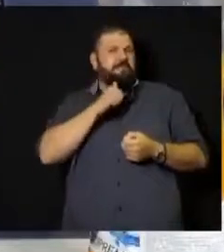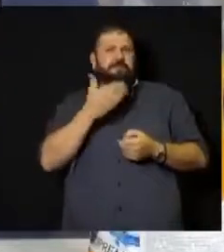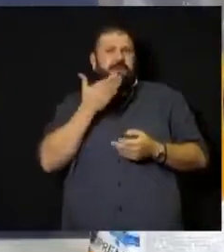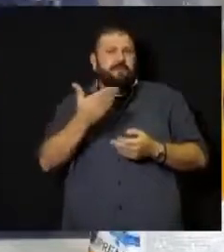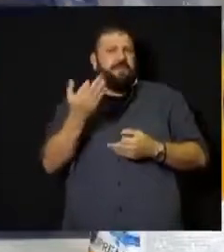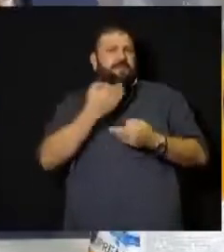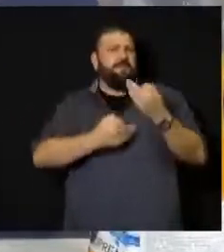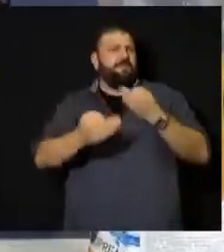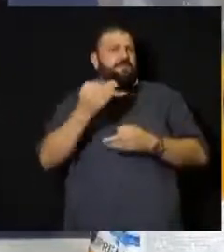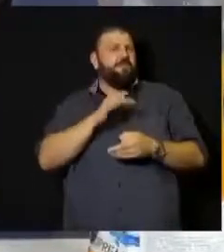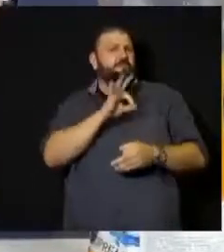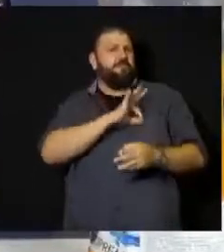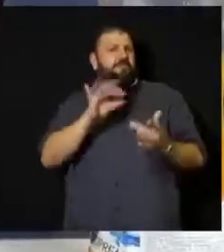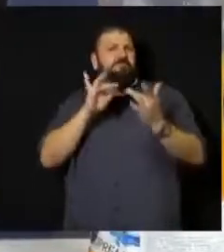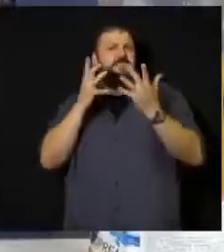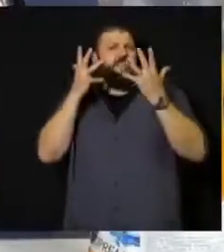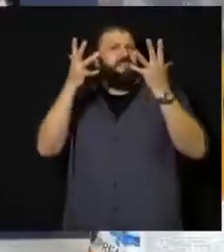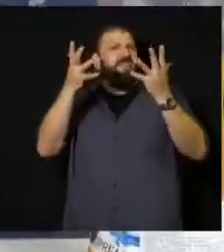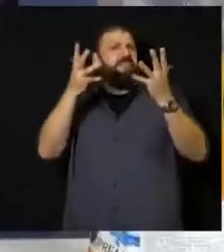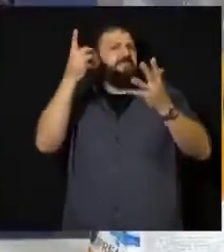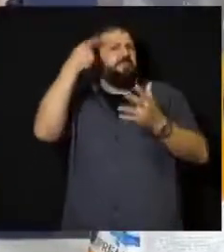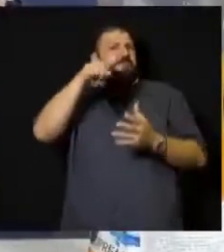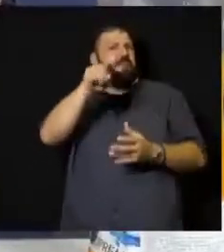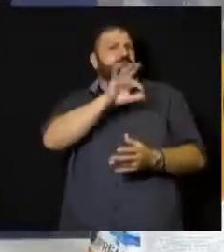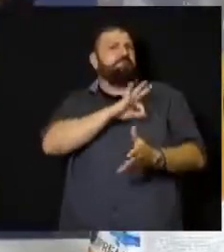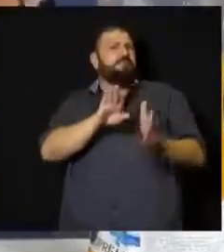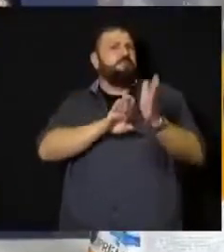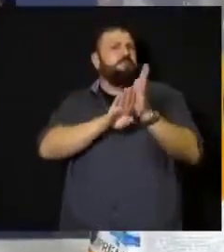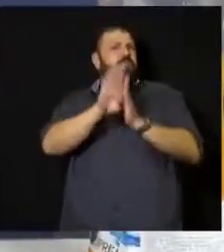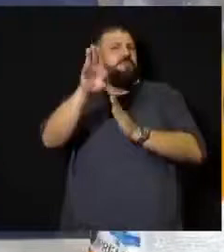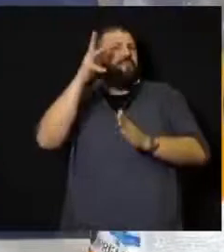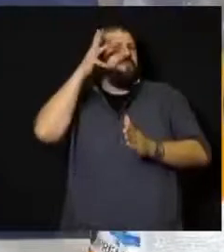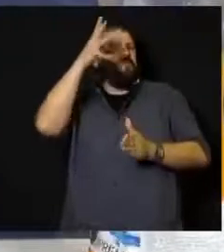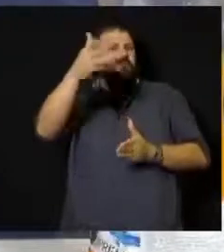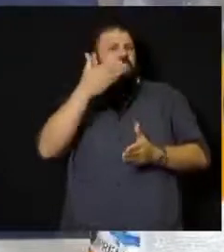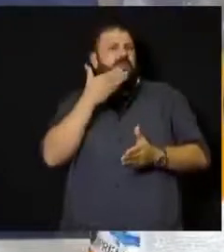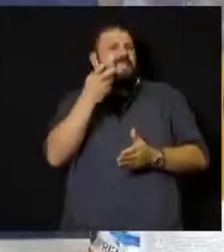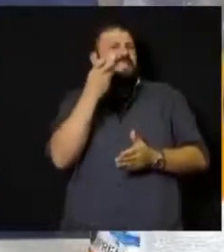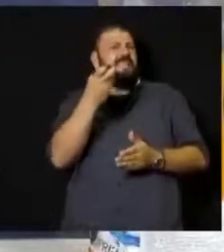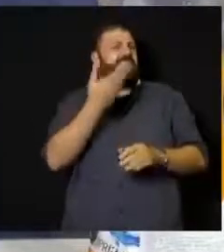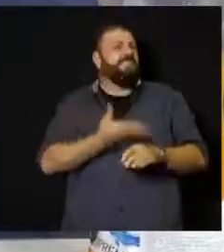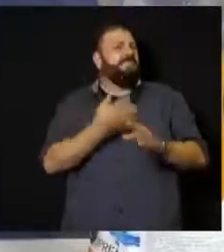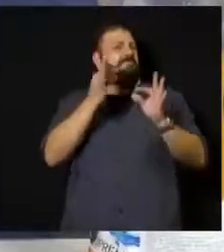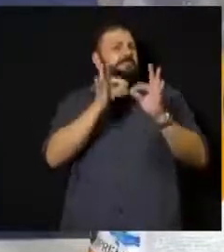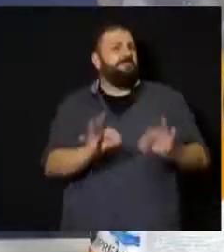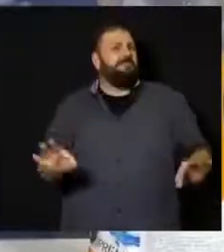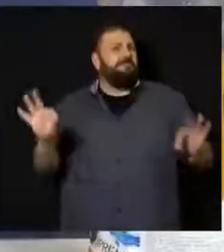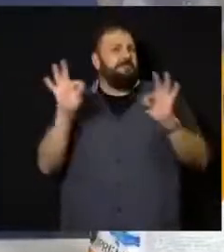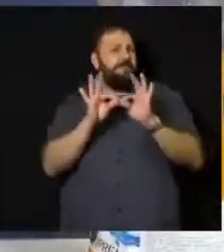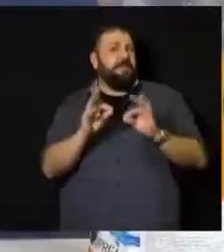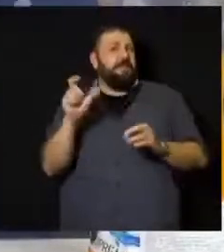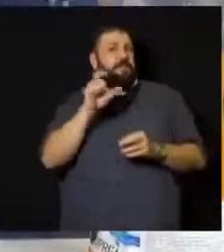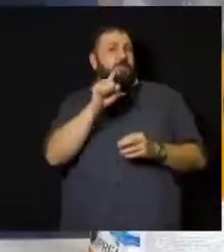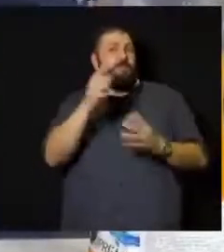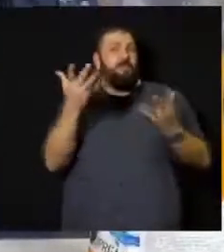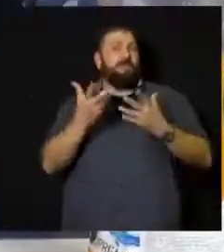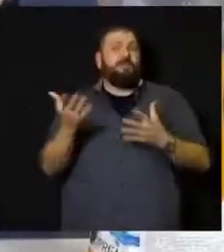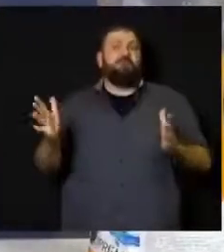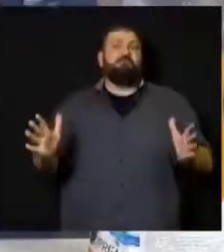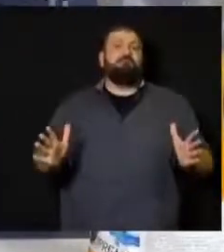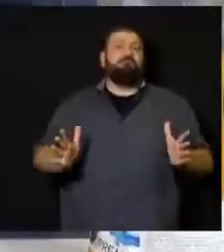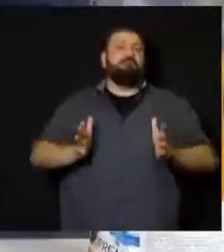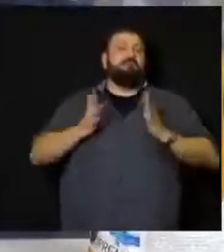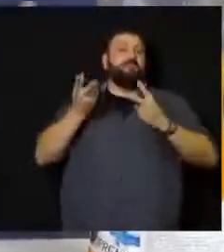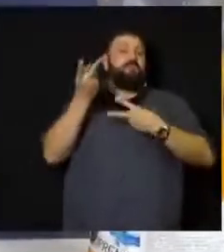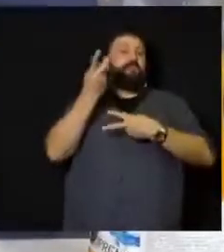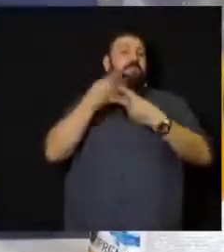light on. And of course, with our desire, the burning desire to move forward to work. And this is very important. We achieved that. The